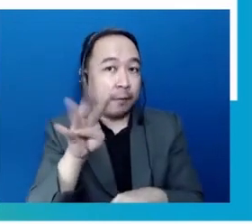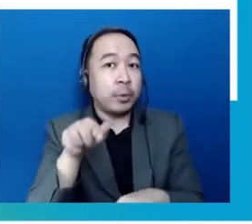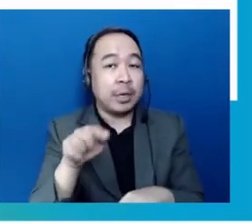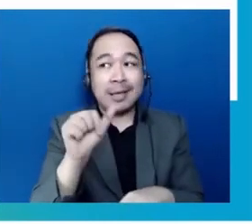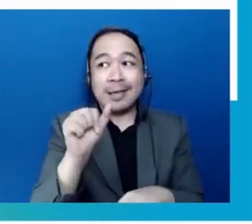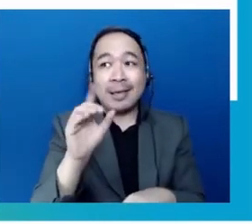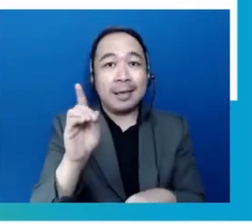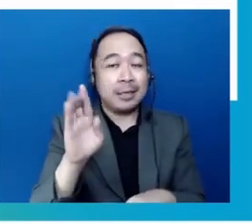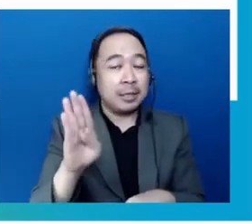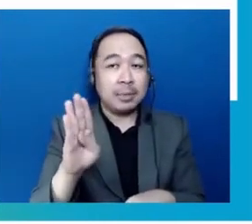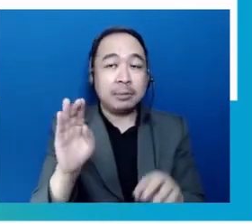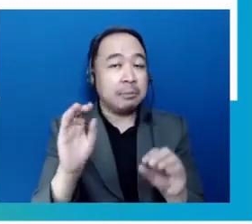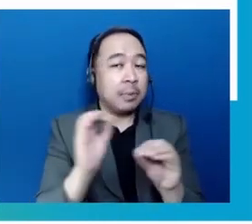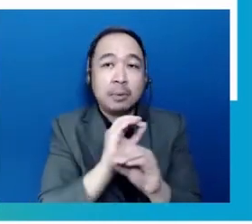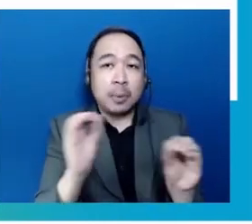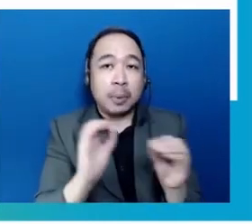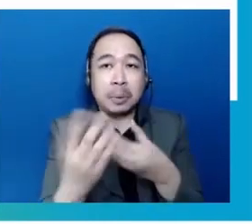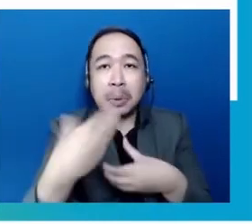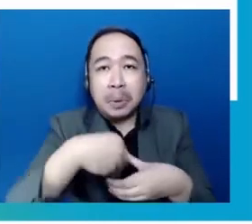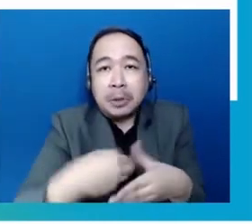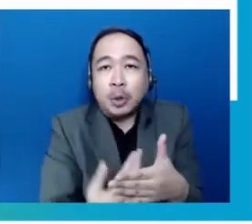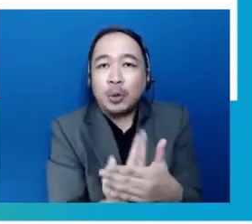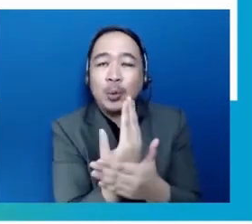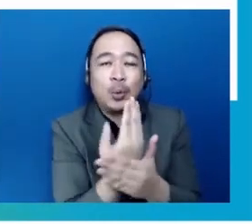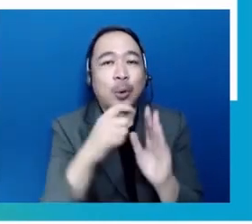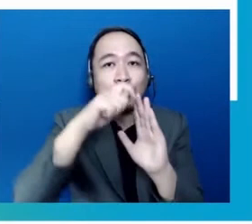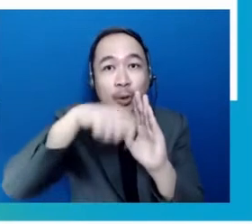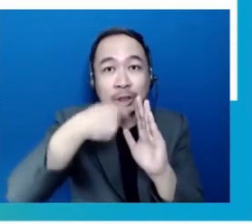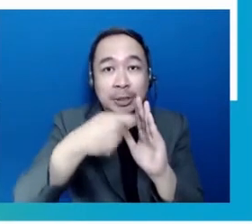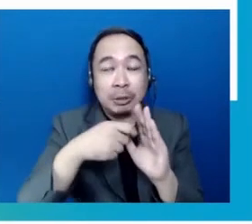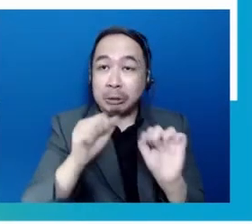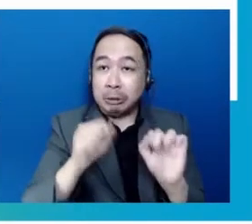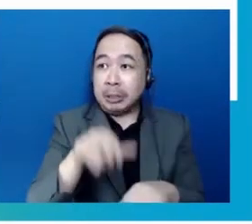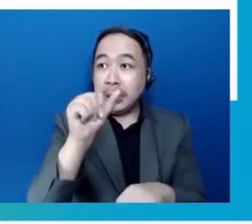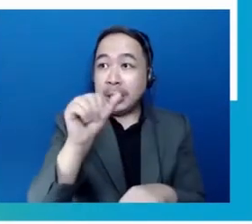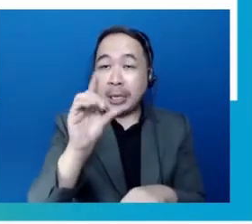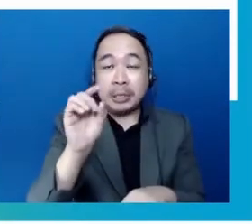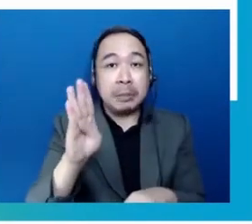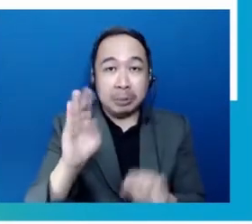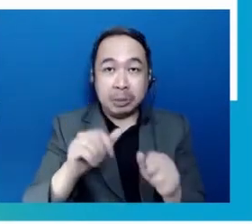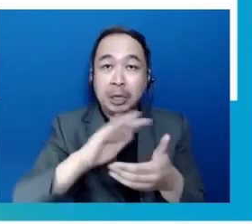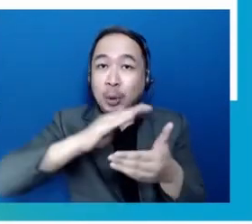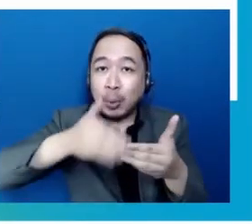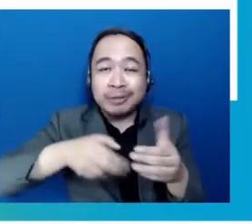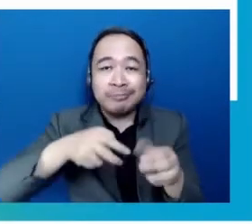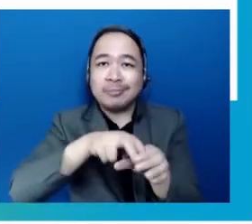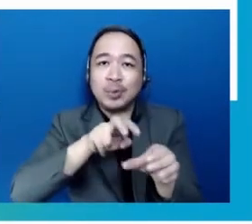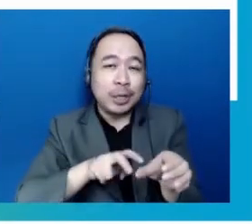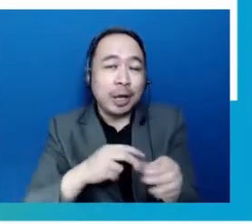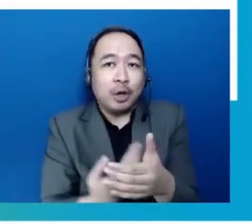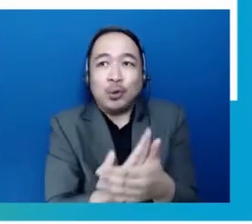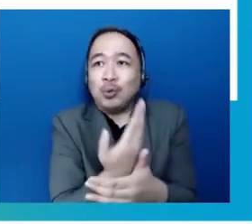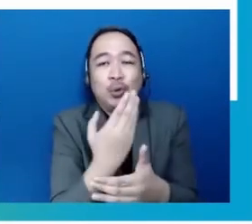coal projects. Can ADB thus commit to complete withdrawal from new and existing coal finance